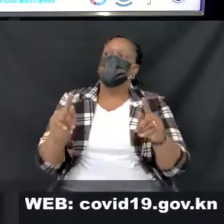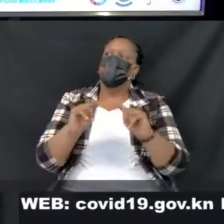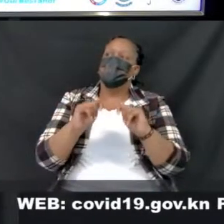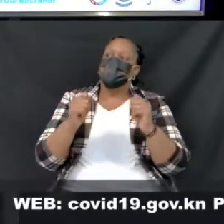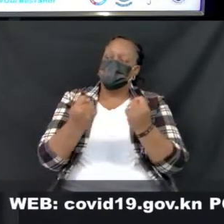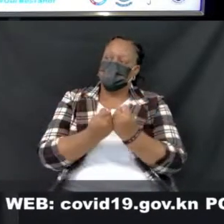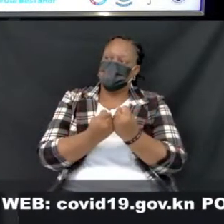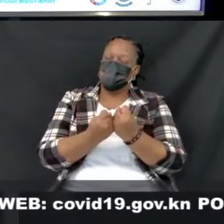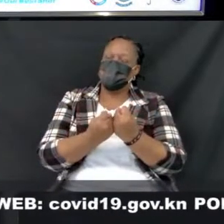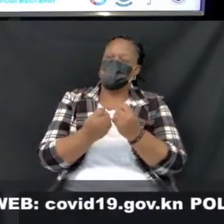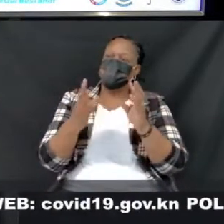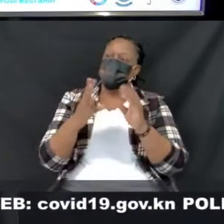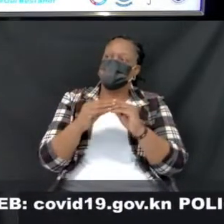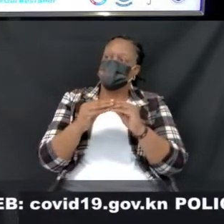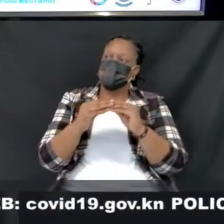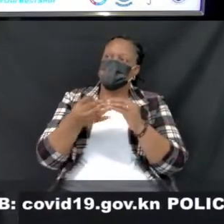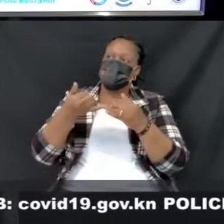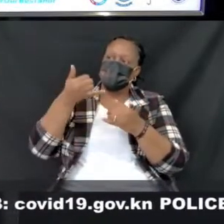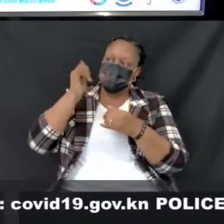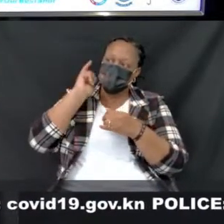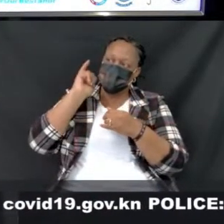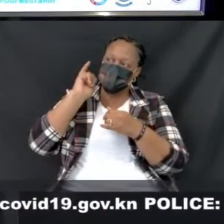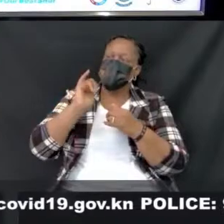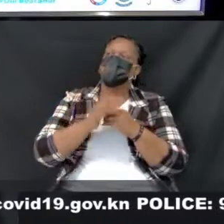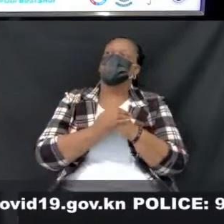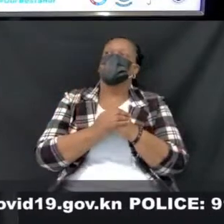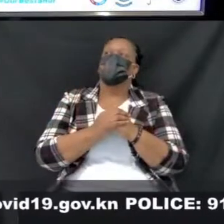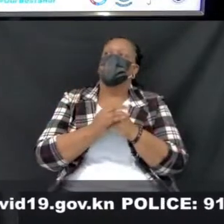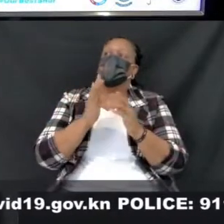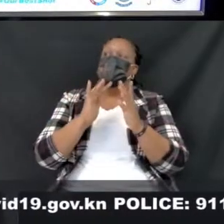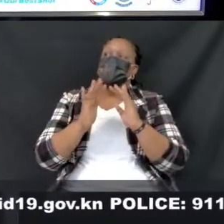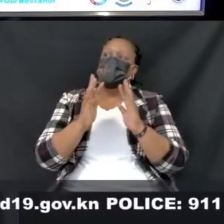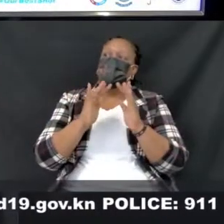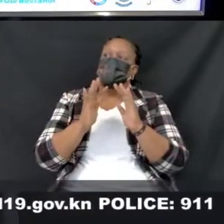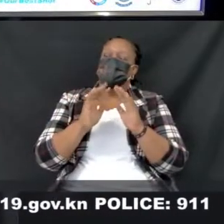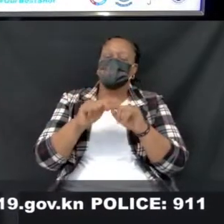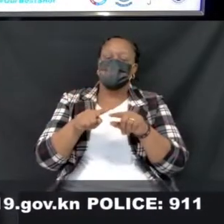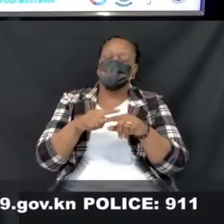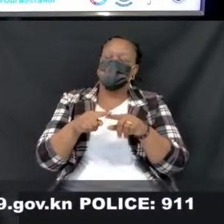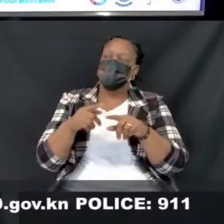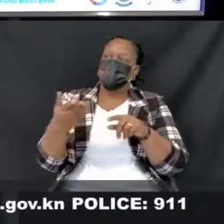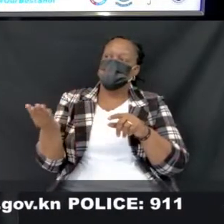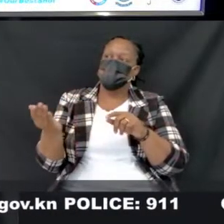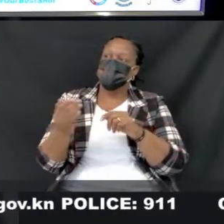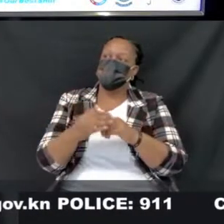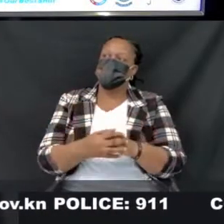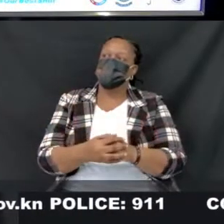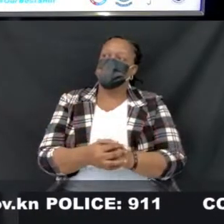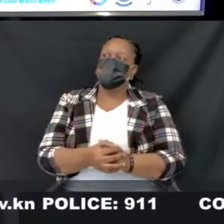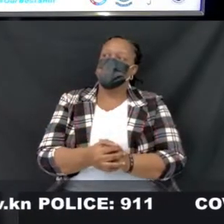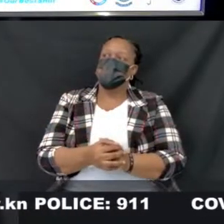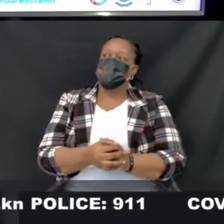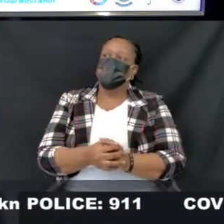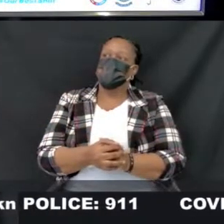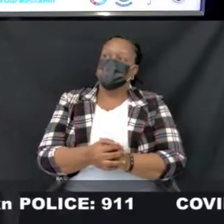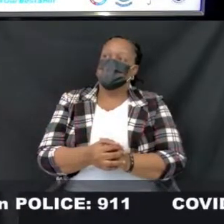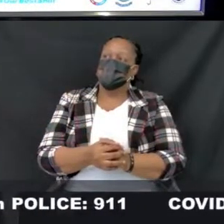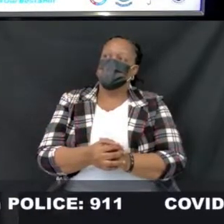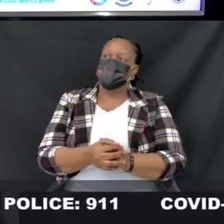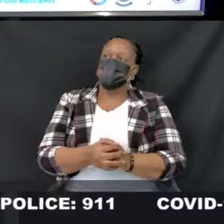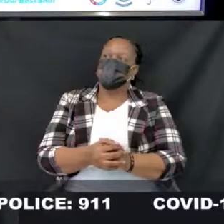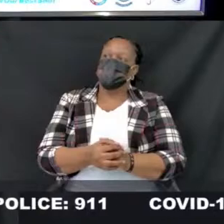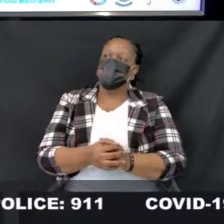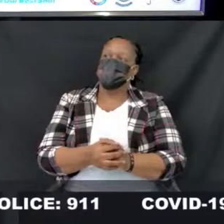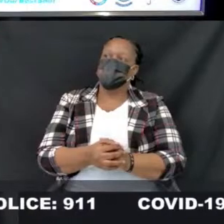have met yesterday and we would have discussed a number of matters. And I am happy to hear Superintendent